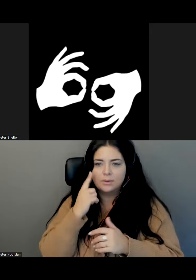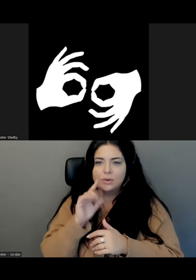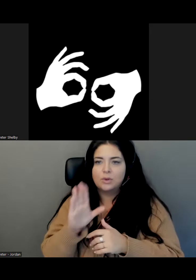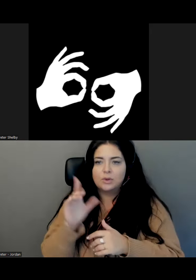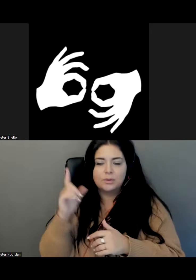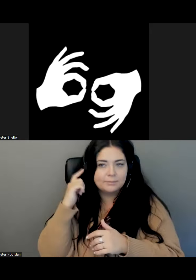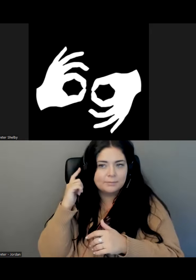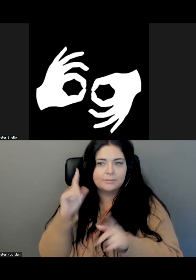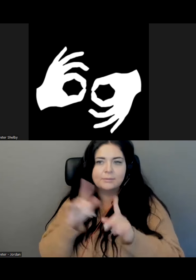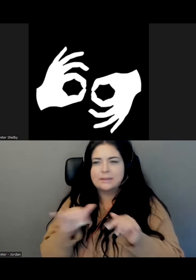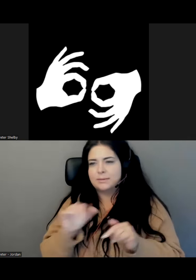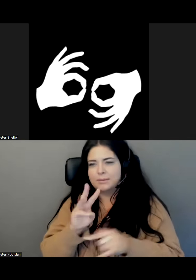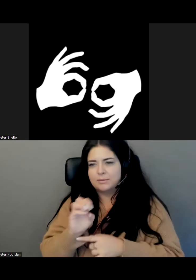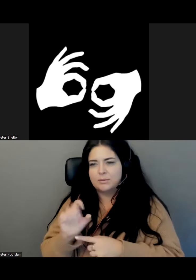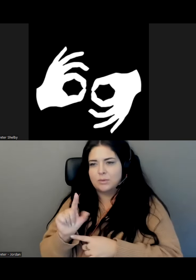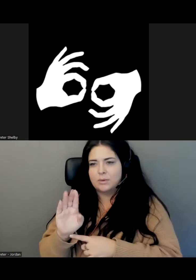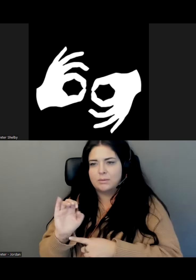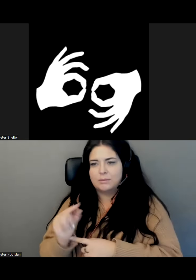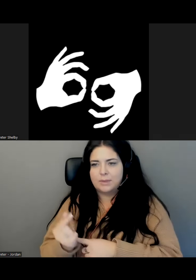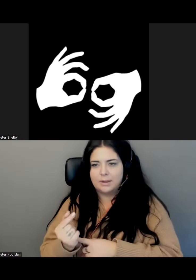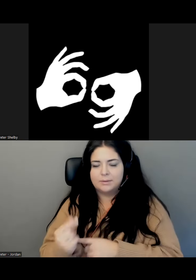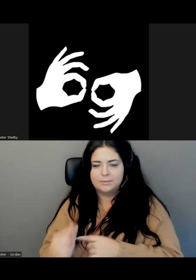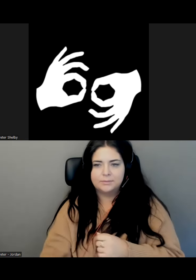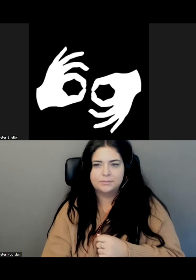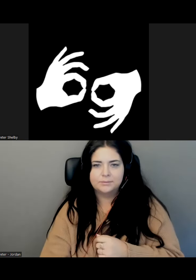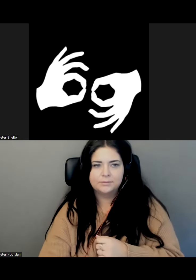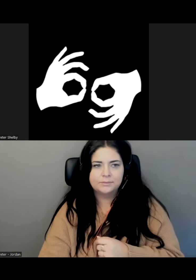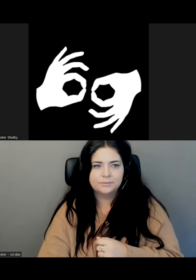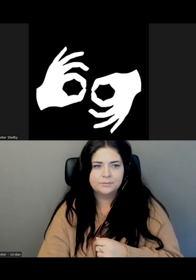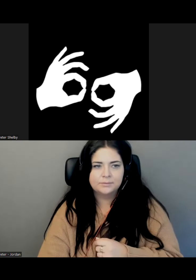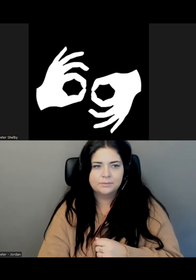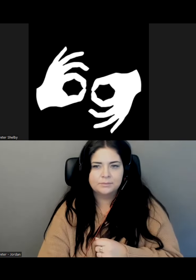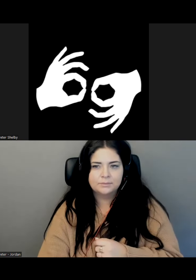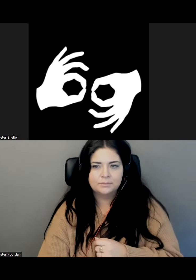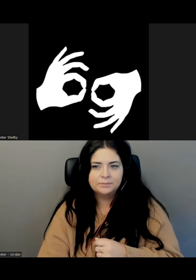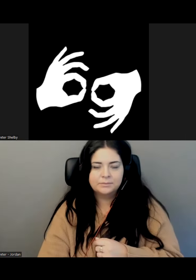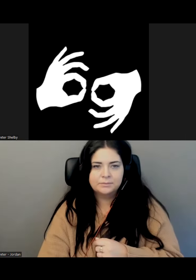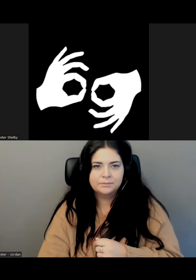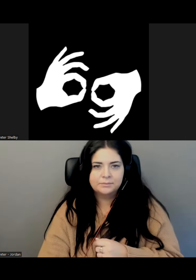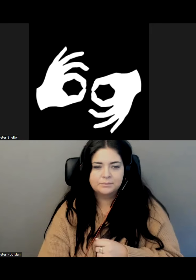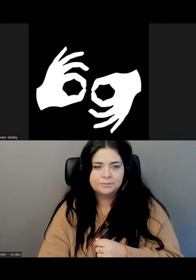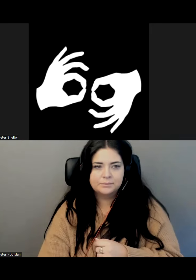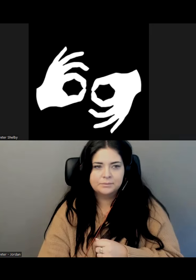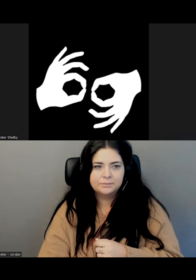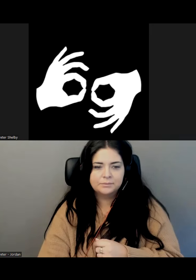your overall well-being, especially the health of your brain, which is a big topic in the last few years.